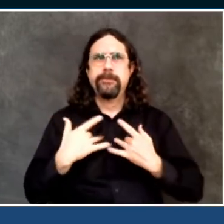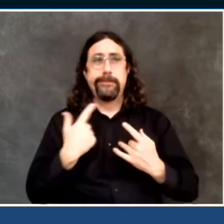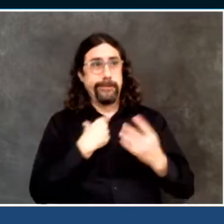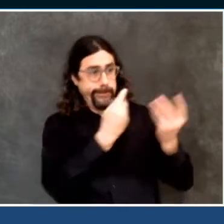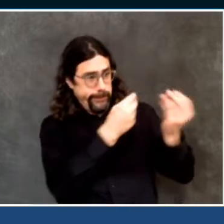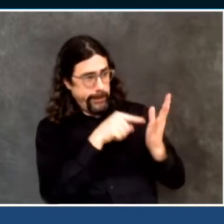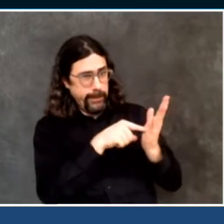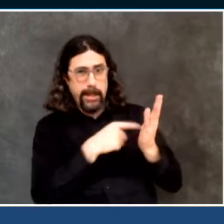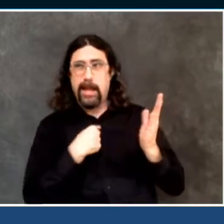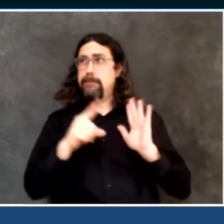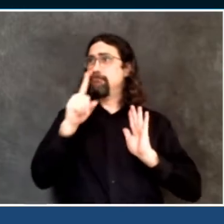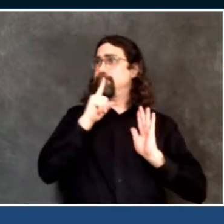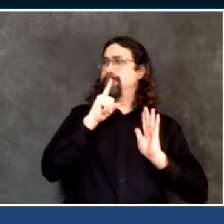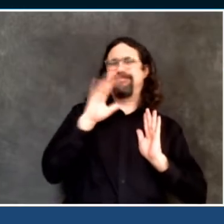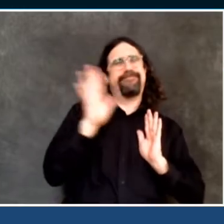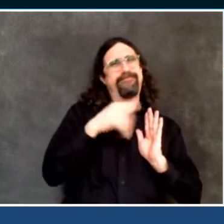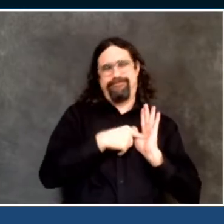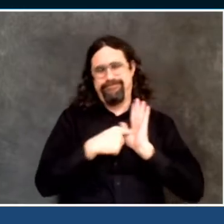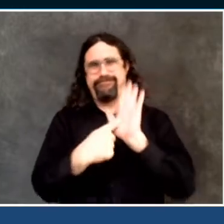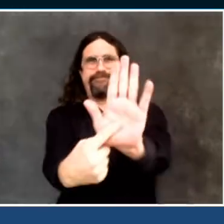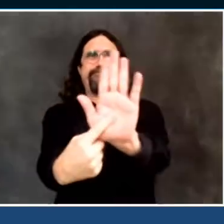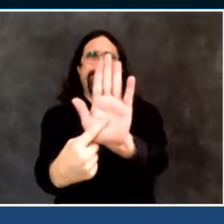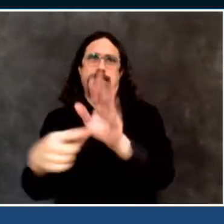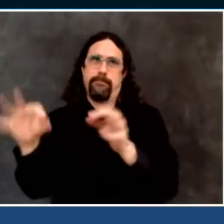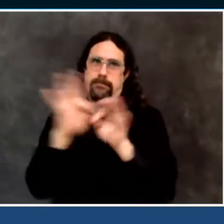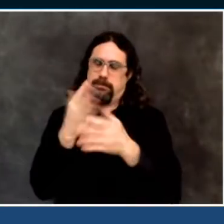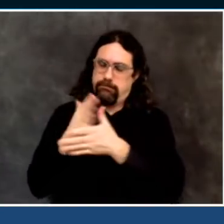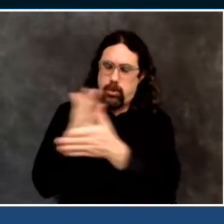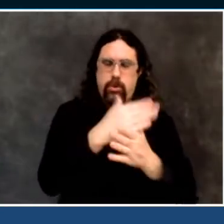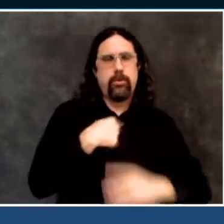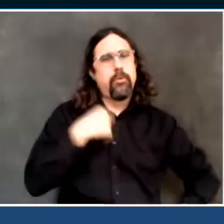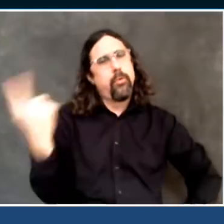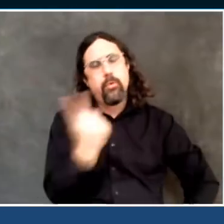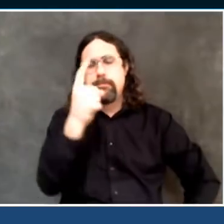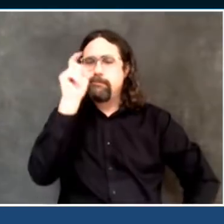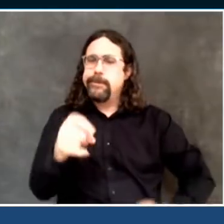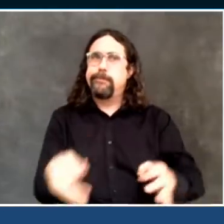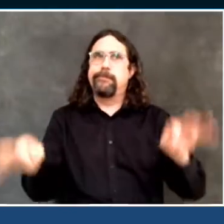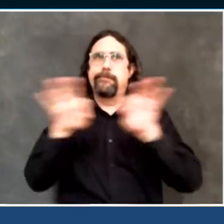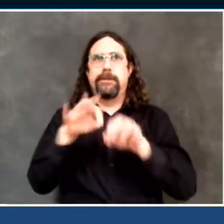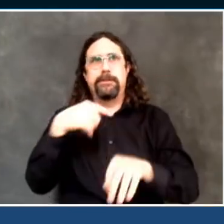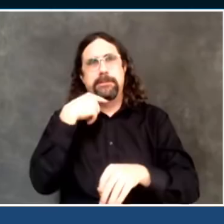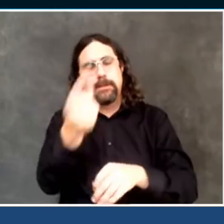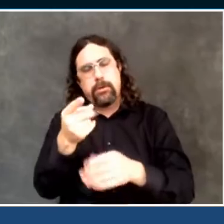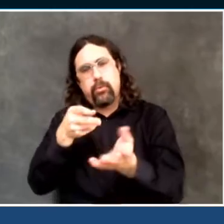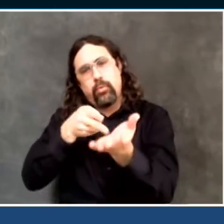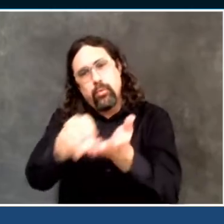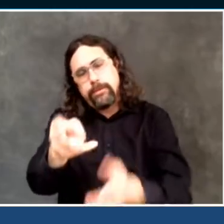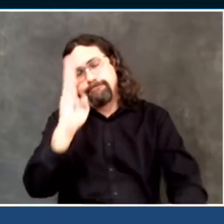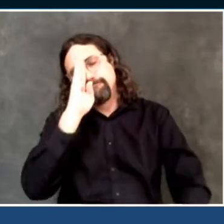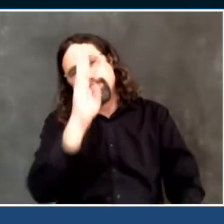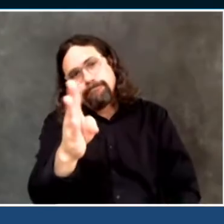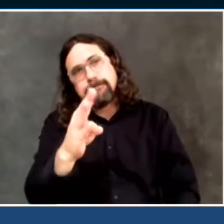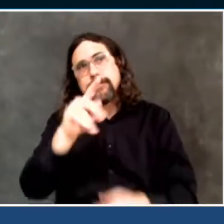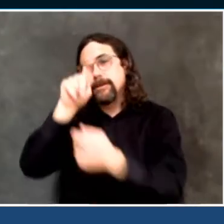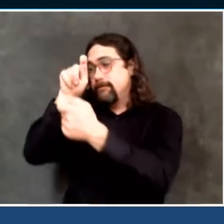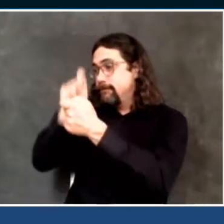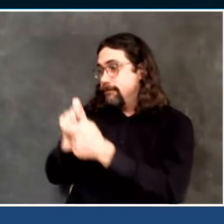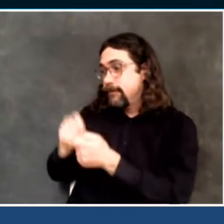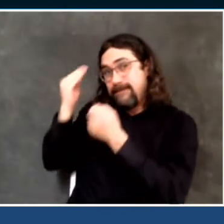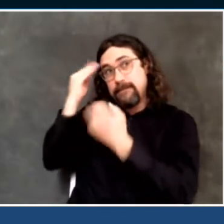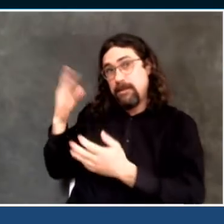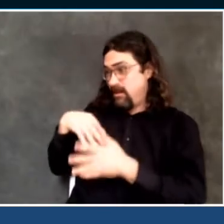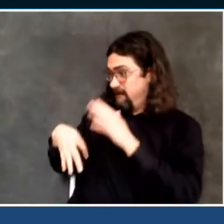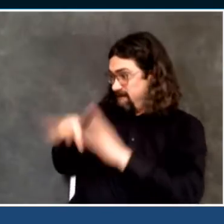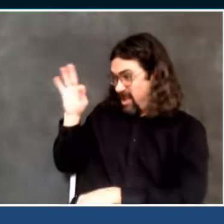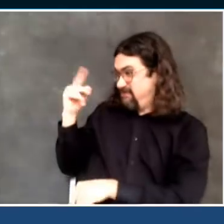put them out. We're always going to make sure that we believe the information is accurate. But once it's factual, once it's clear, we're putting it out. So one of the things that's